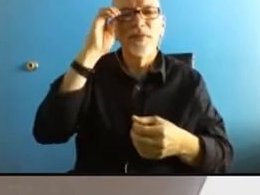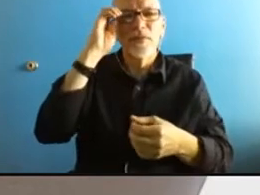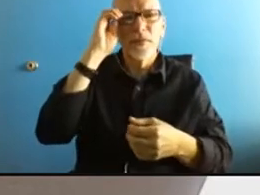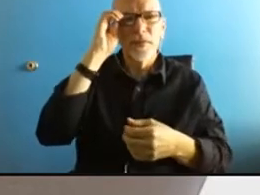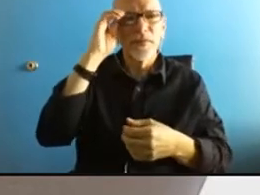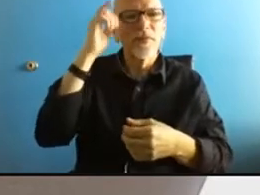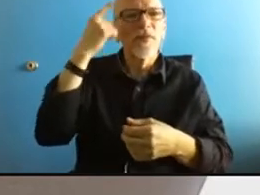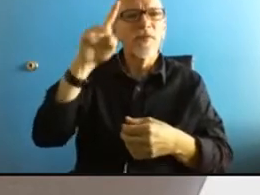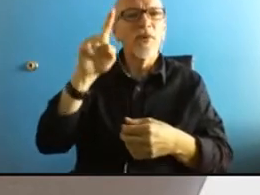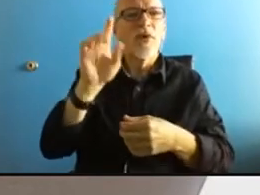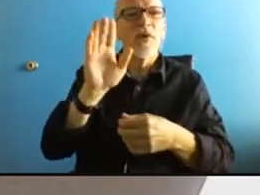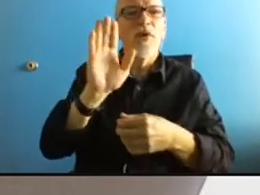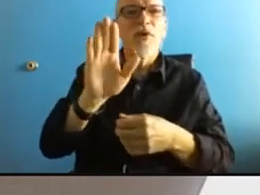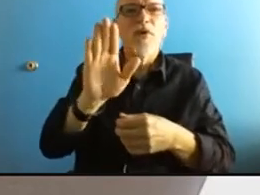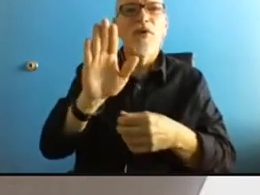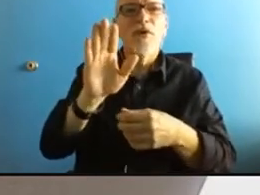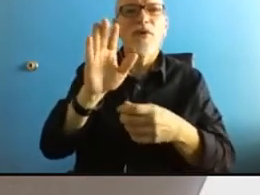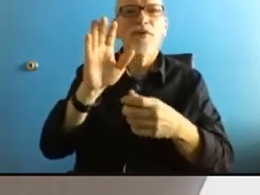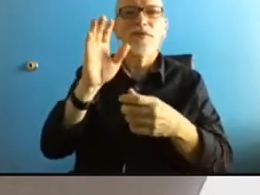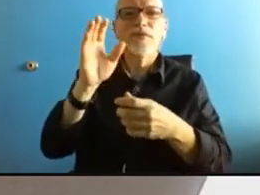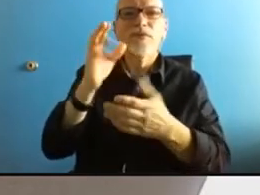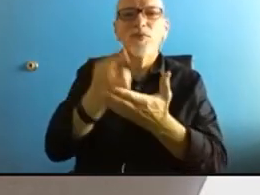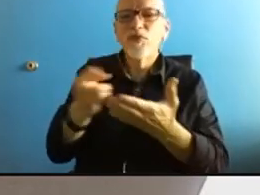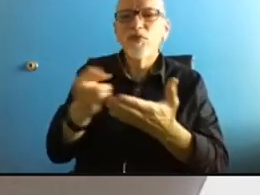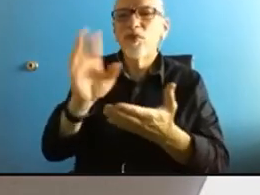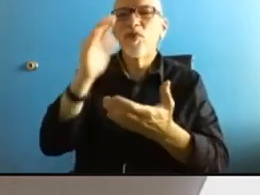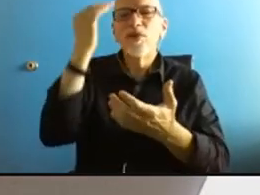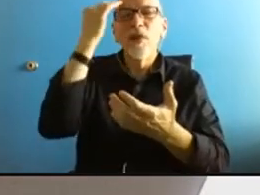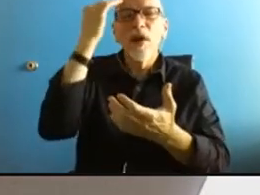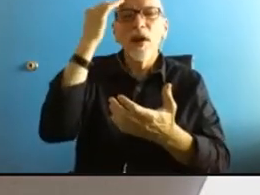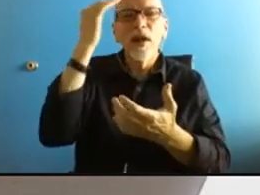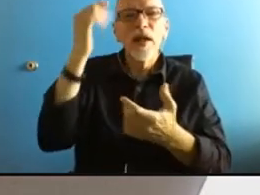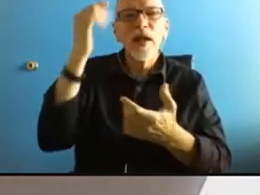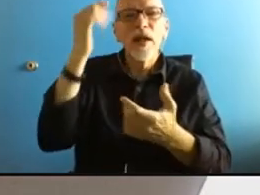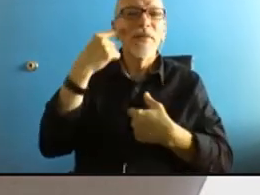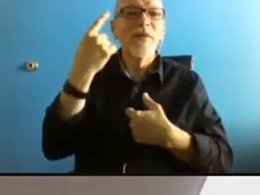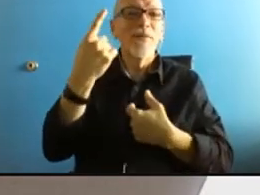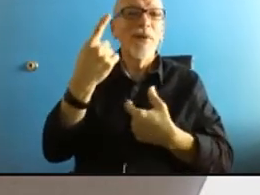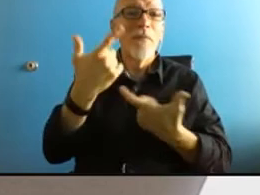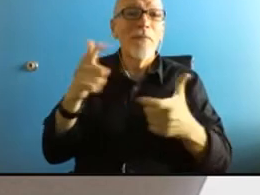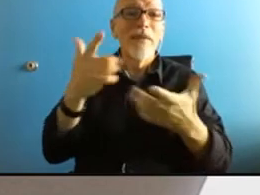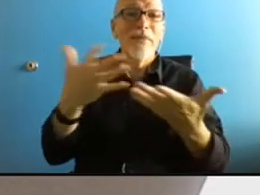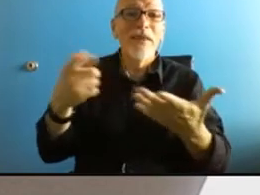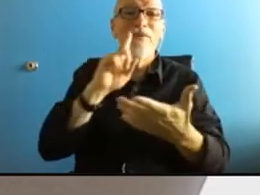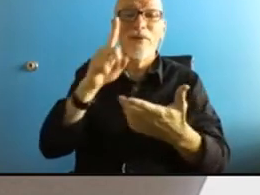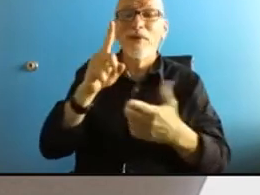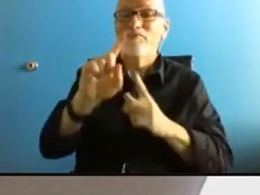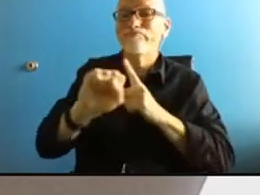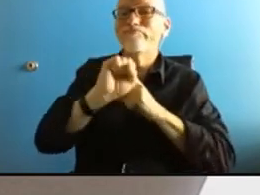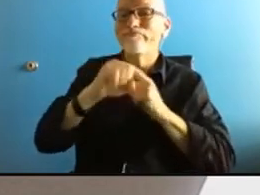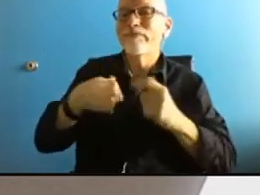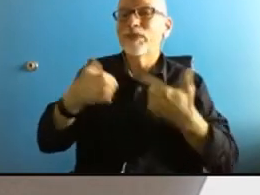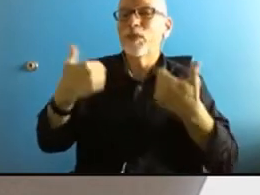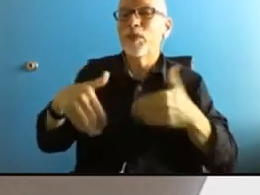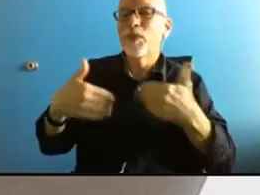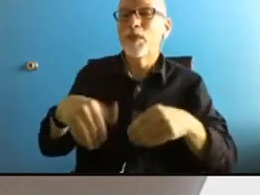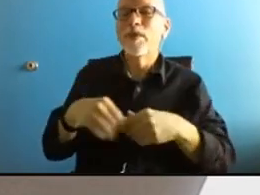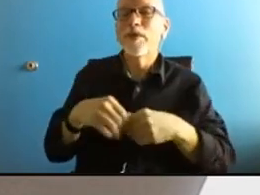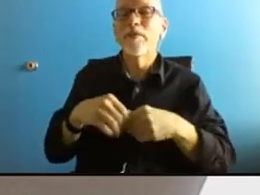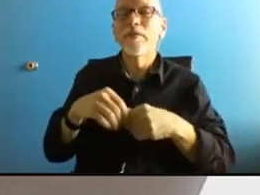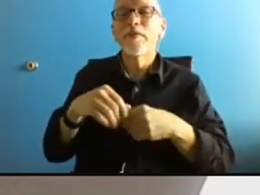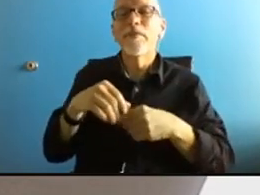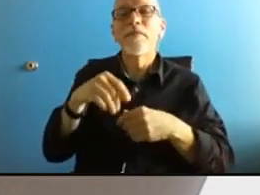her resources and her knowledge. I think a big thing that she said that resonates with me specifically as well too